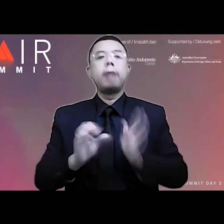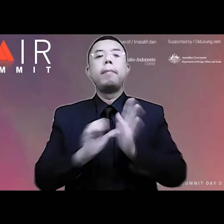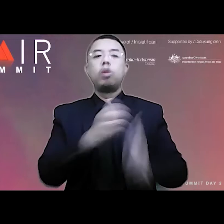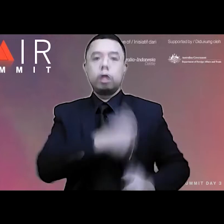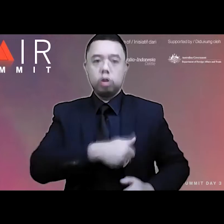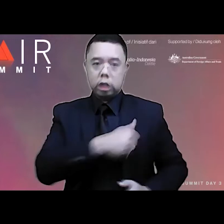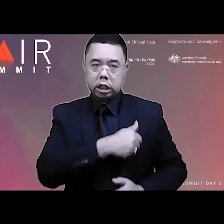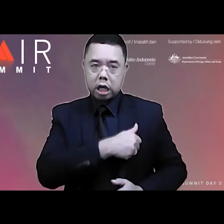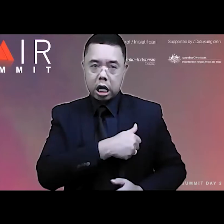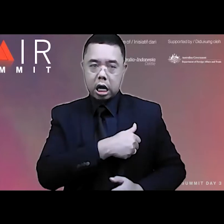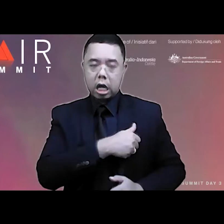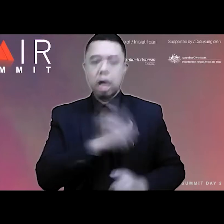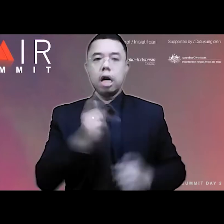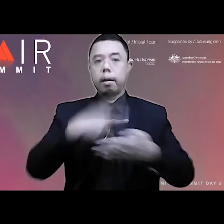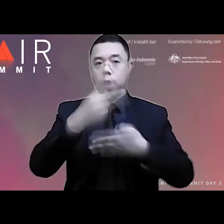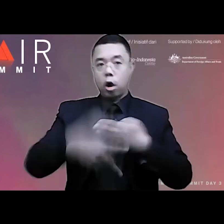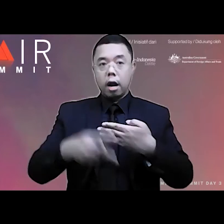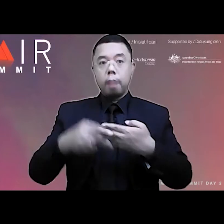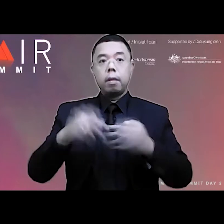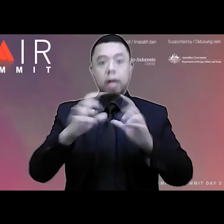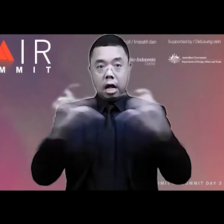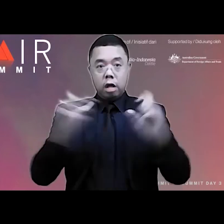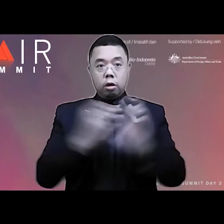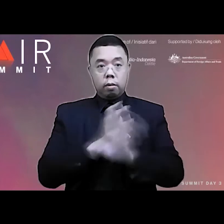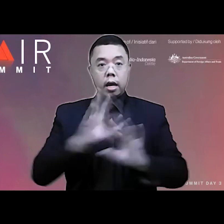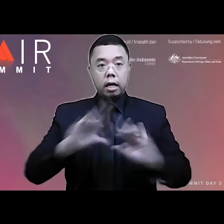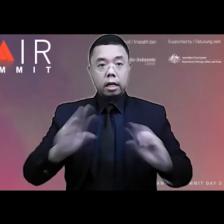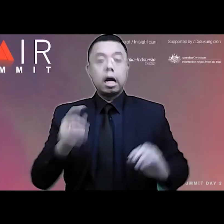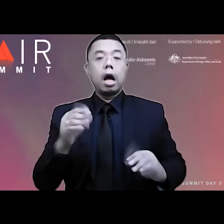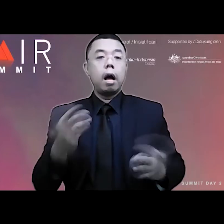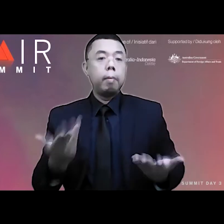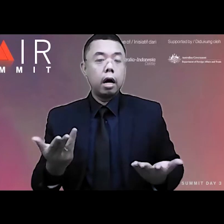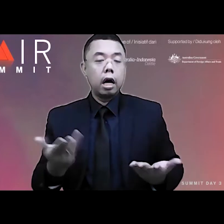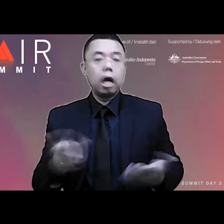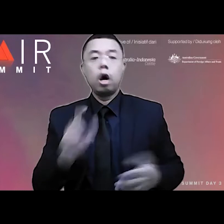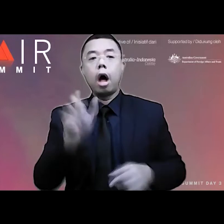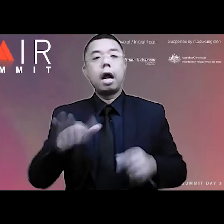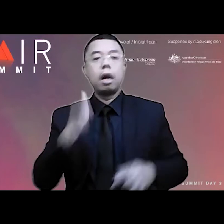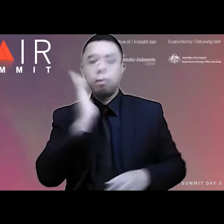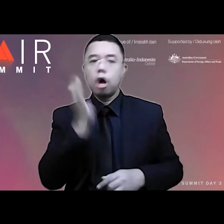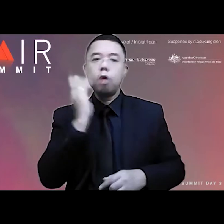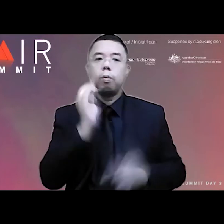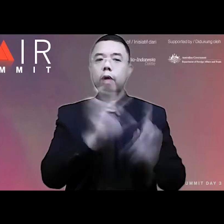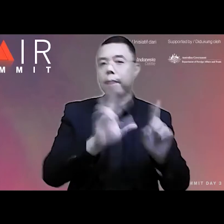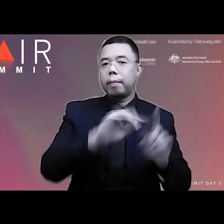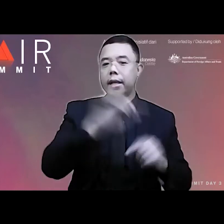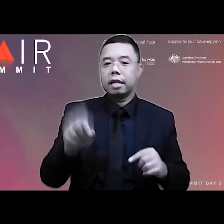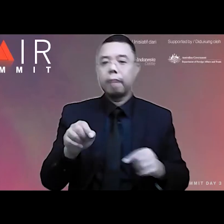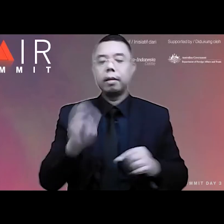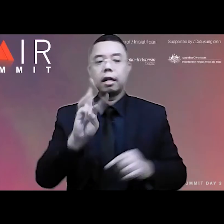are generally young people ages 18 to 35 years with a level